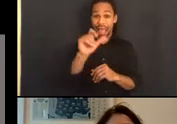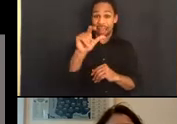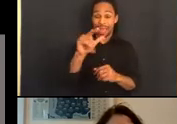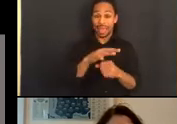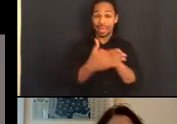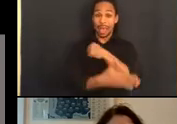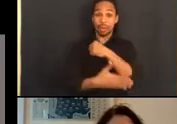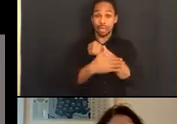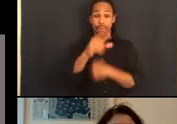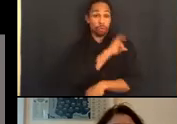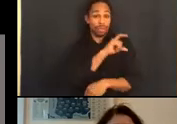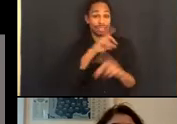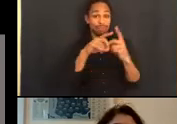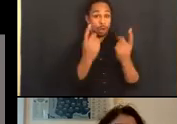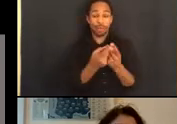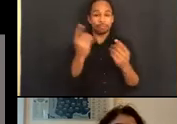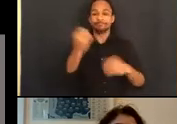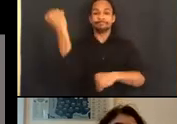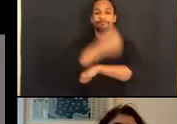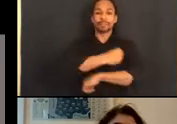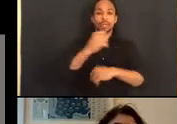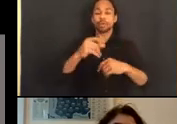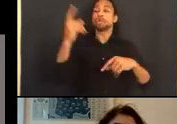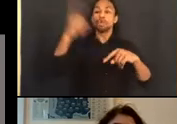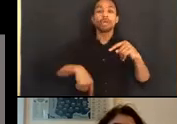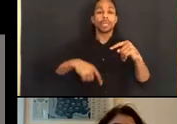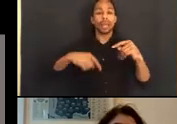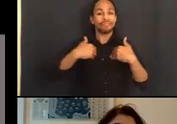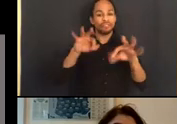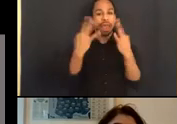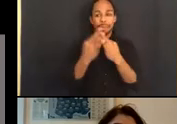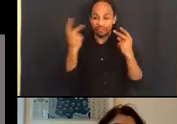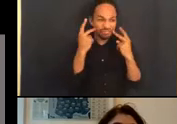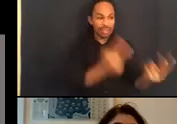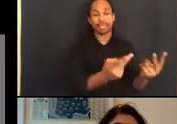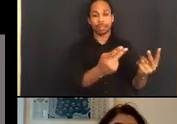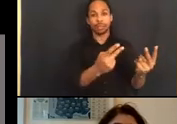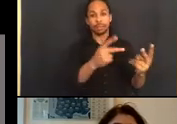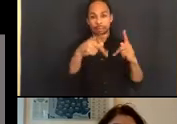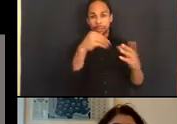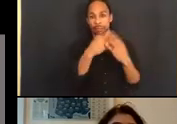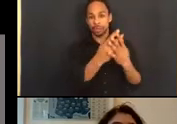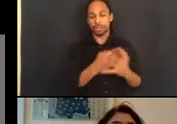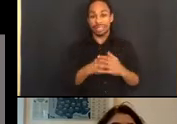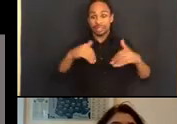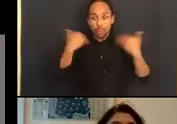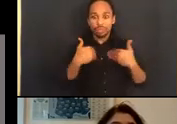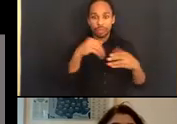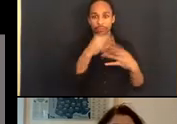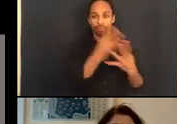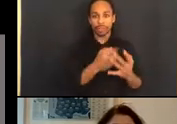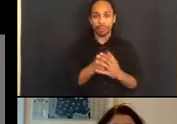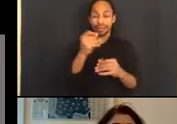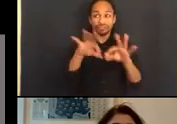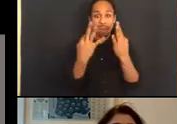shut down visits with family. And one of the things that we know is that family support is really